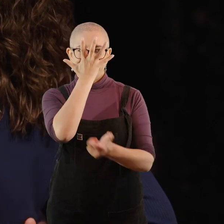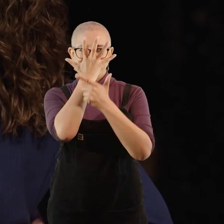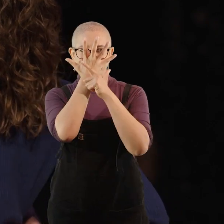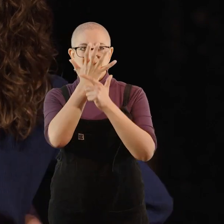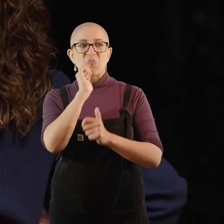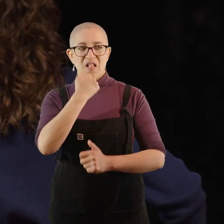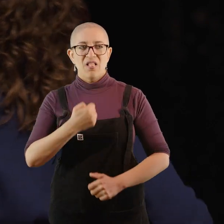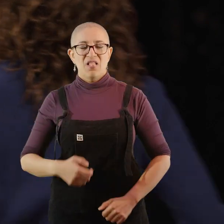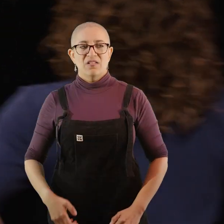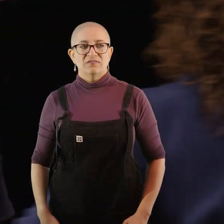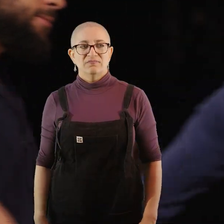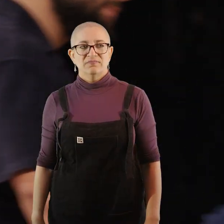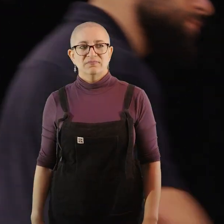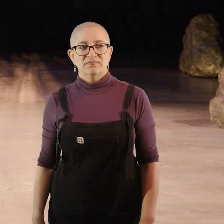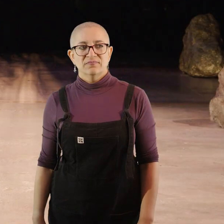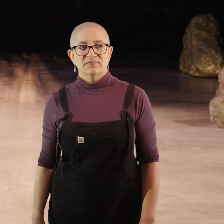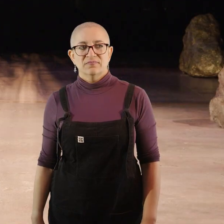know.